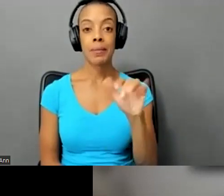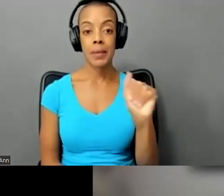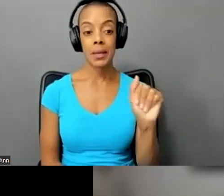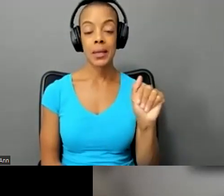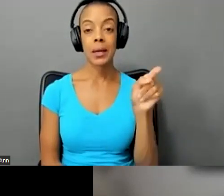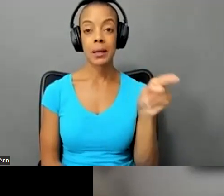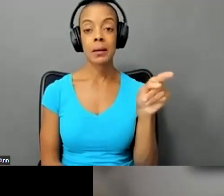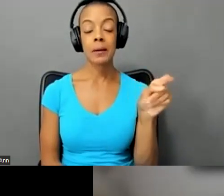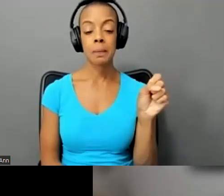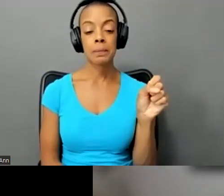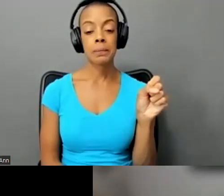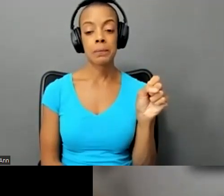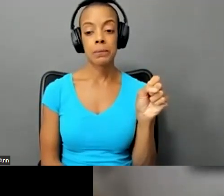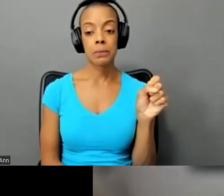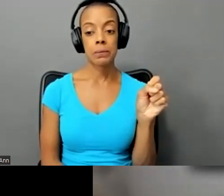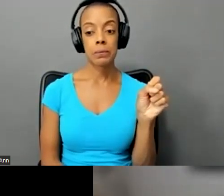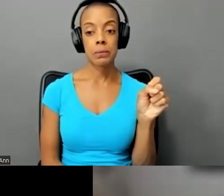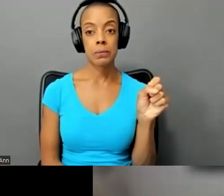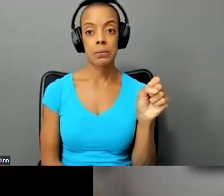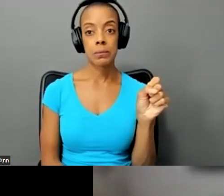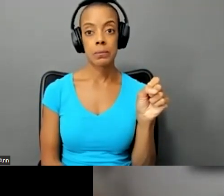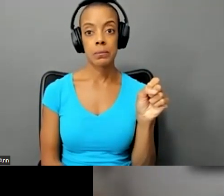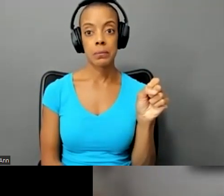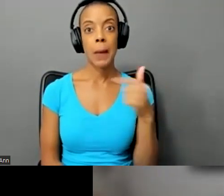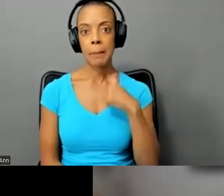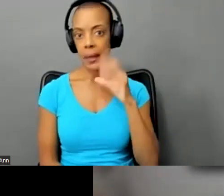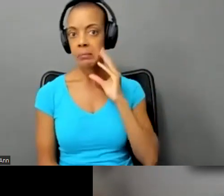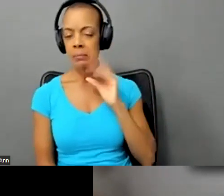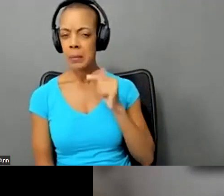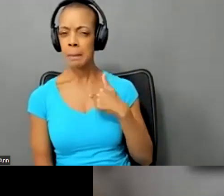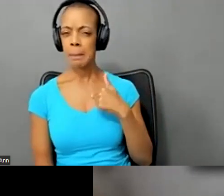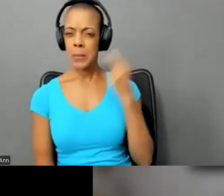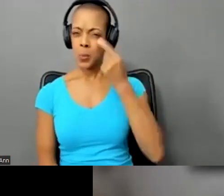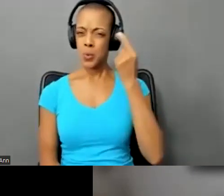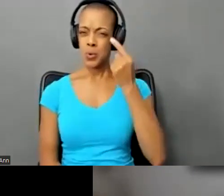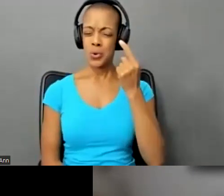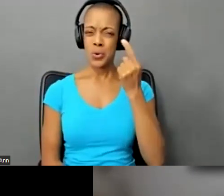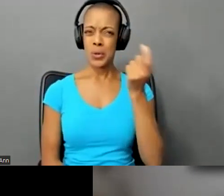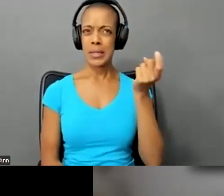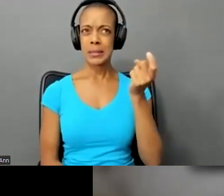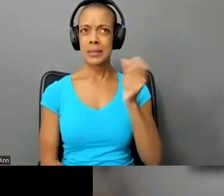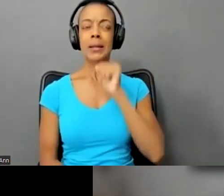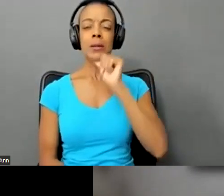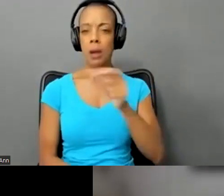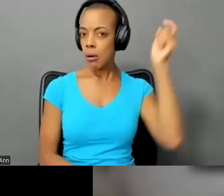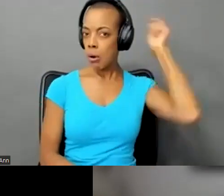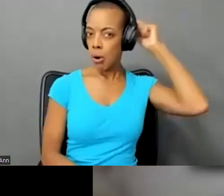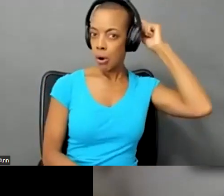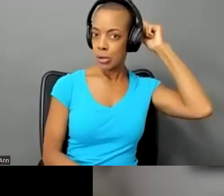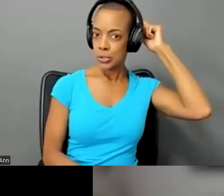in media I've often wondered if it's unconscious bias on the reporter's part as